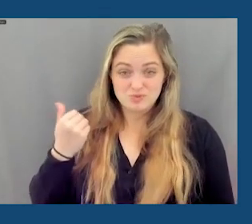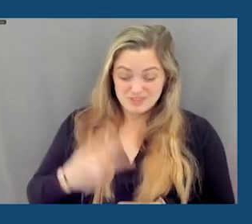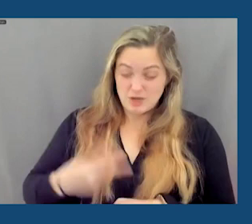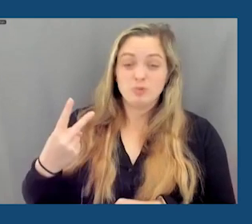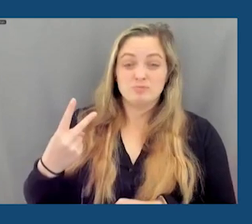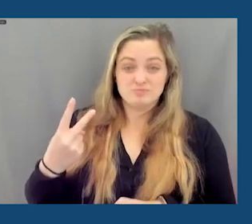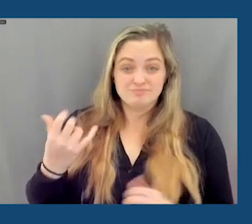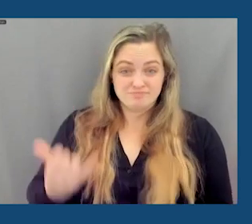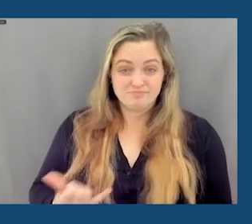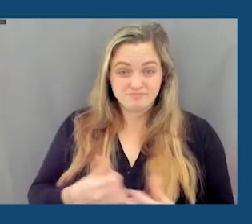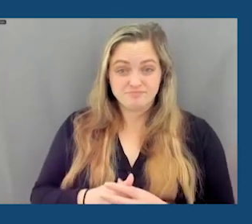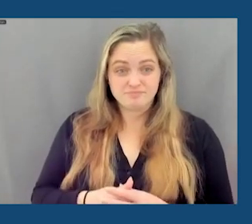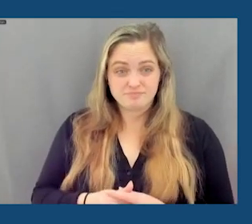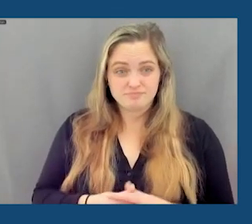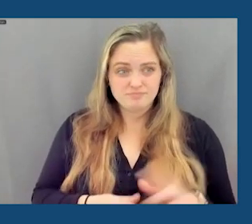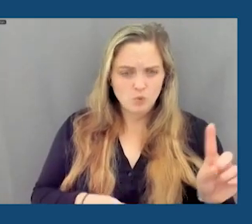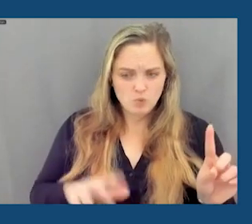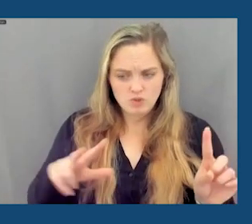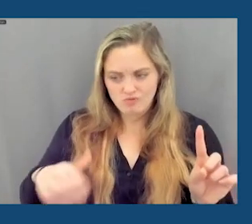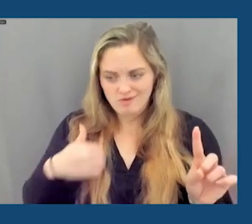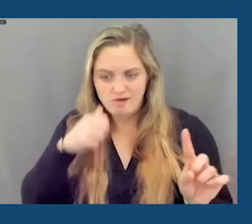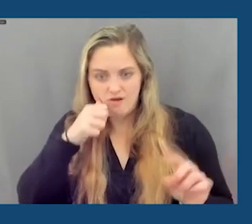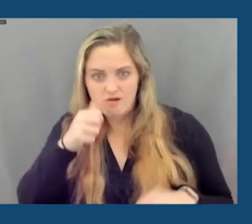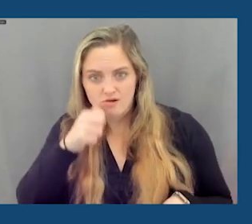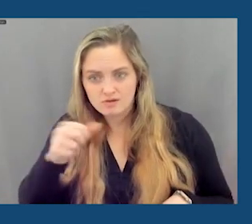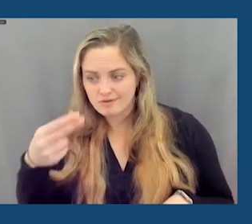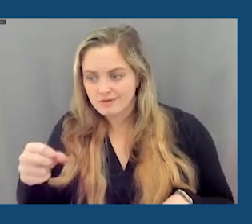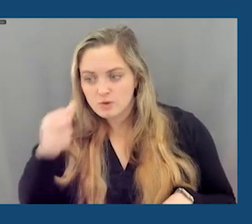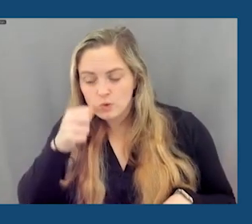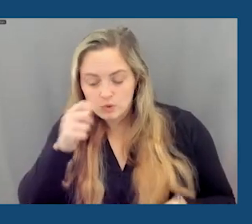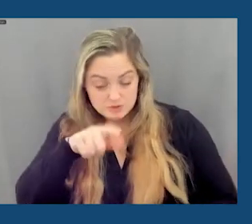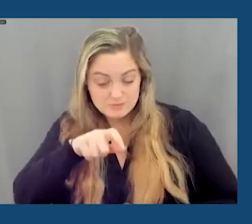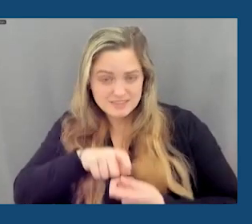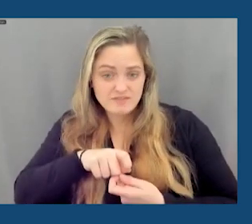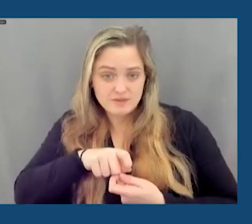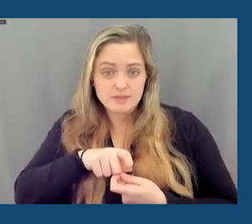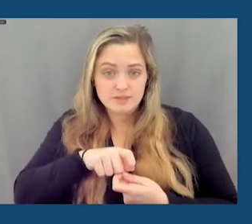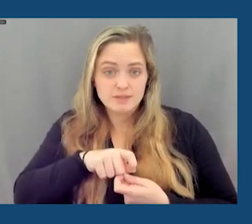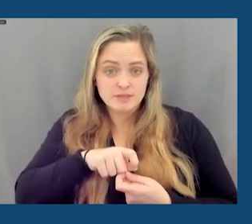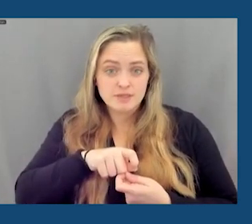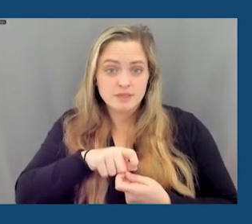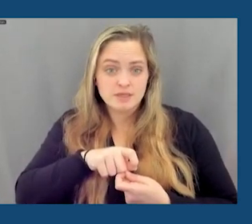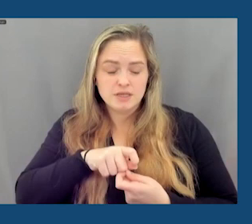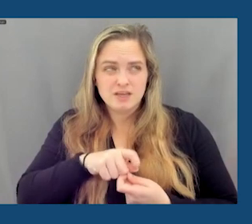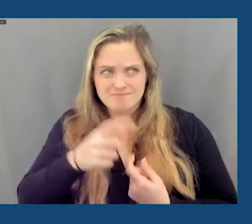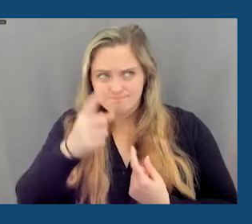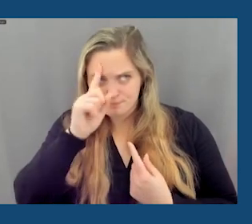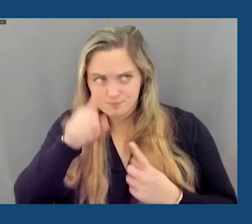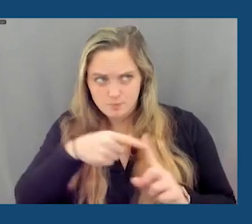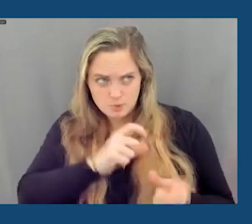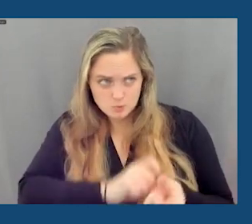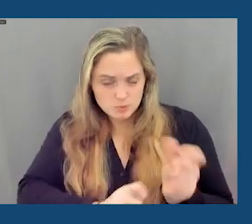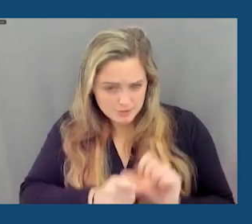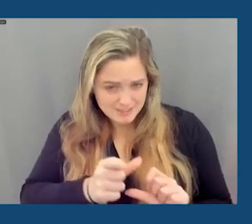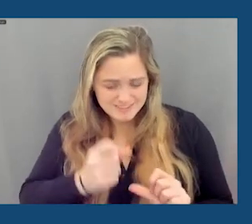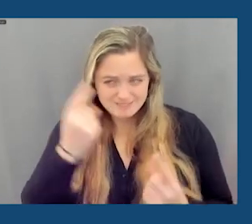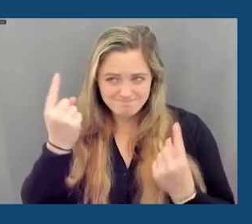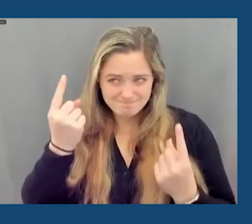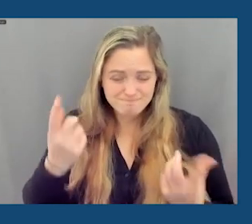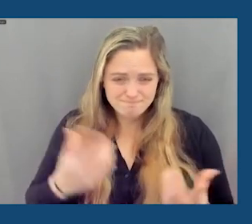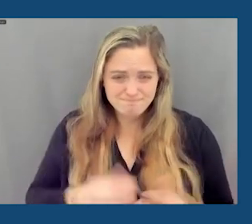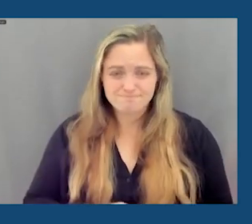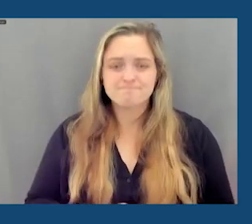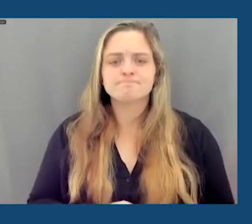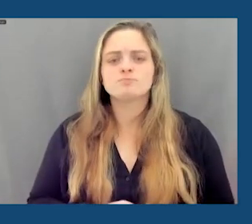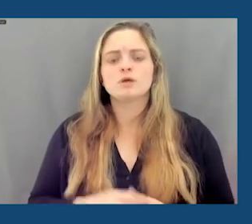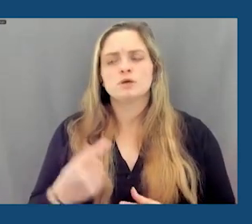And 1 in 3 young girls, high school girls in particular, have entertained the thought of suicide. So we're trying to